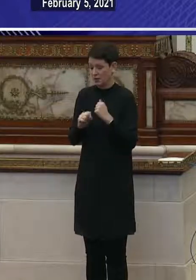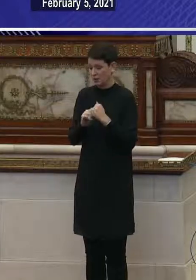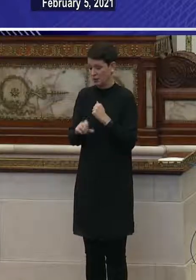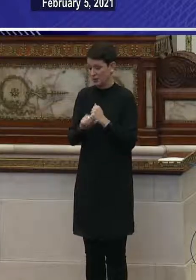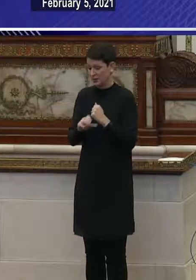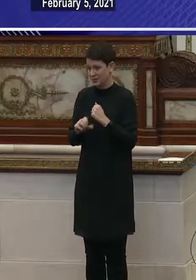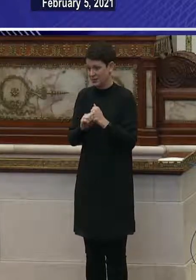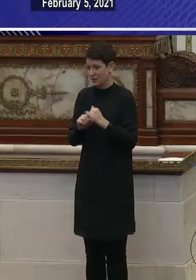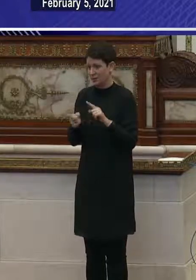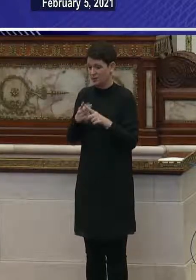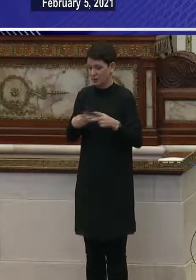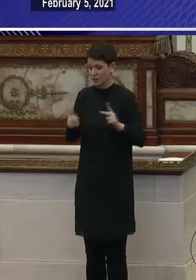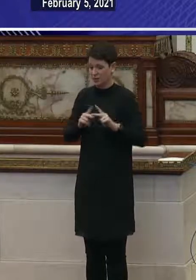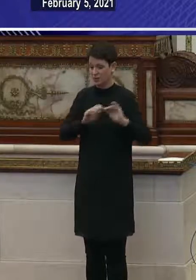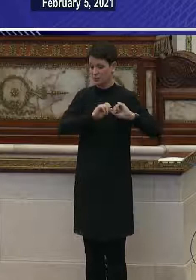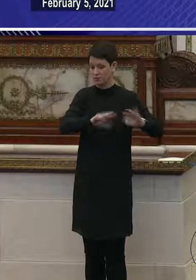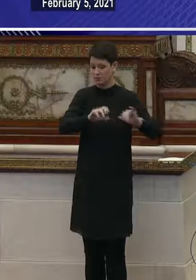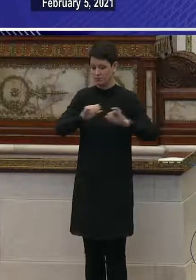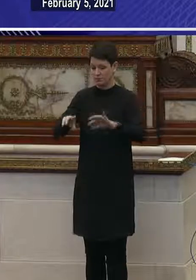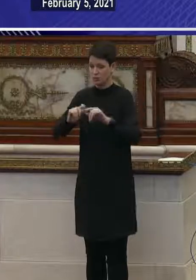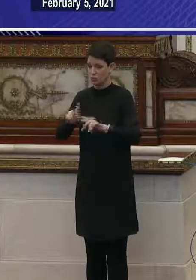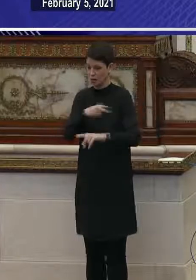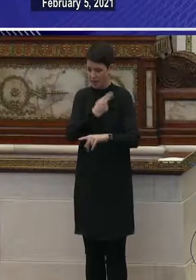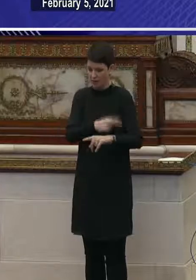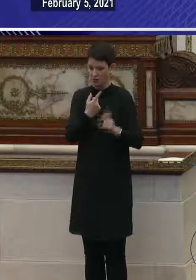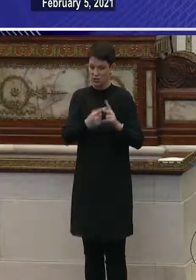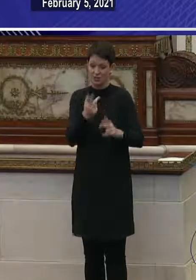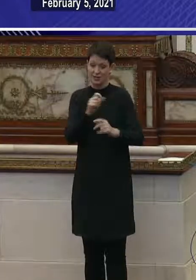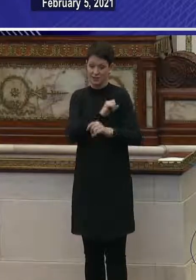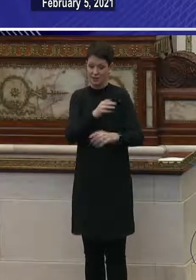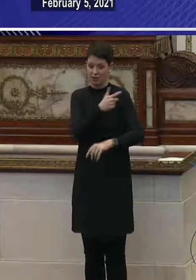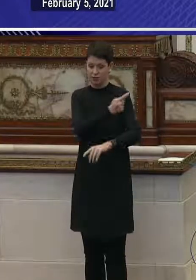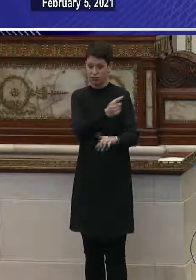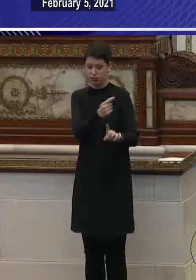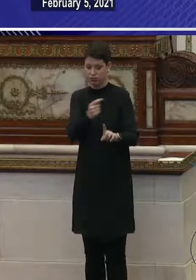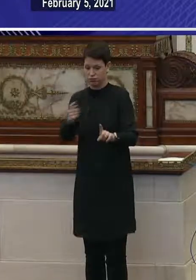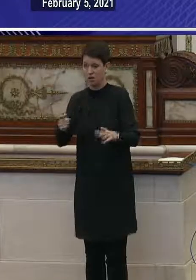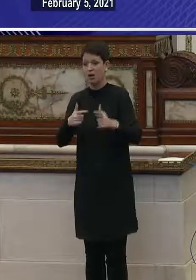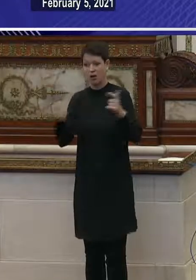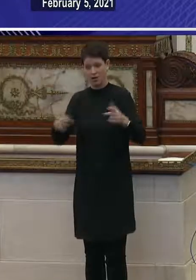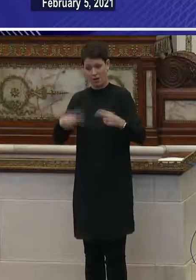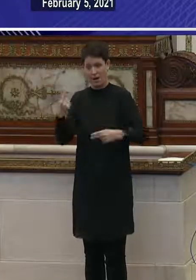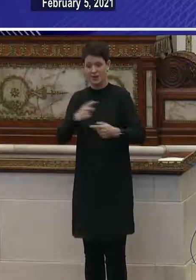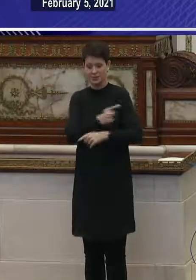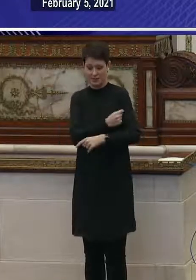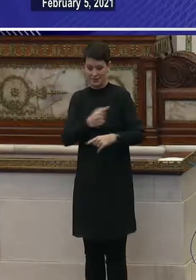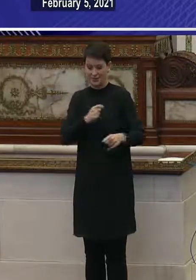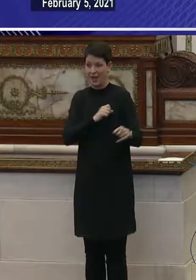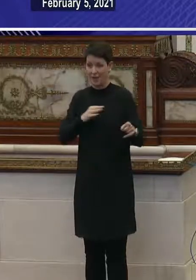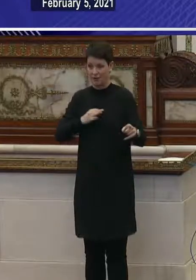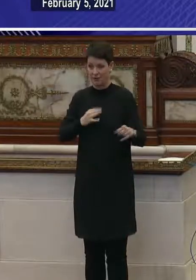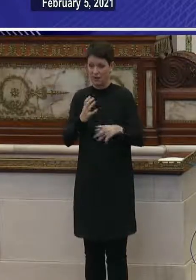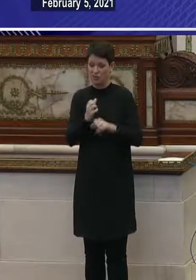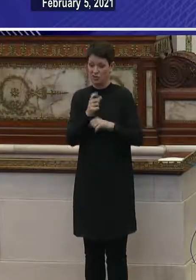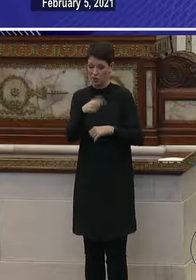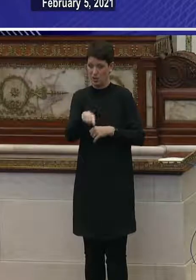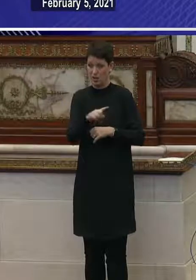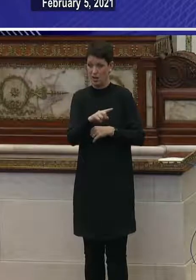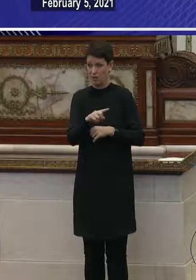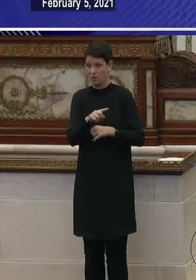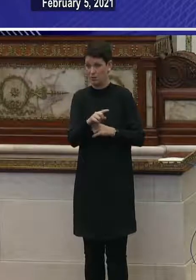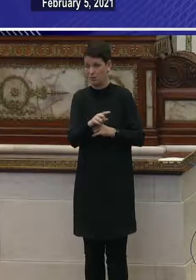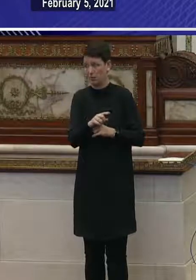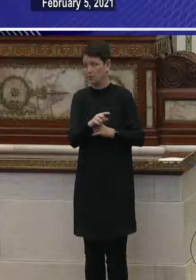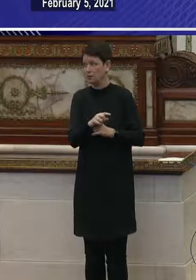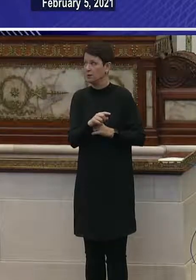really the first place it went was to hospitals, and they started vaccinating their staff, very large staffs at these hospitals, and it took them through